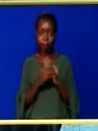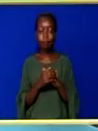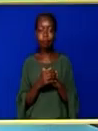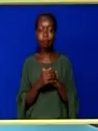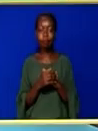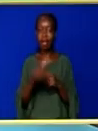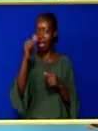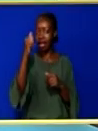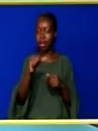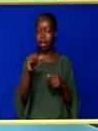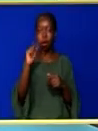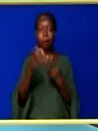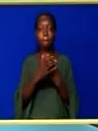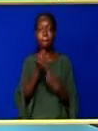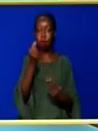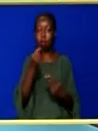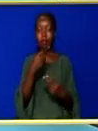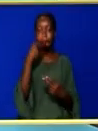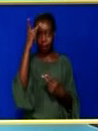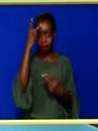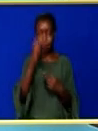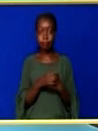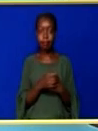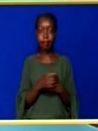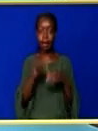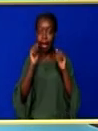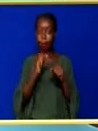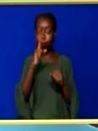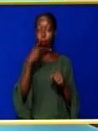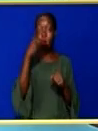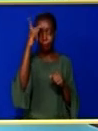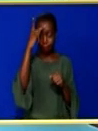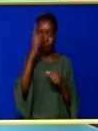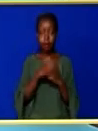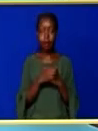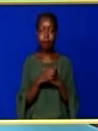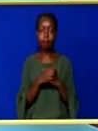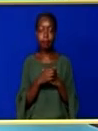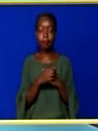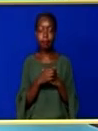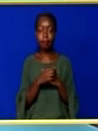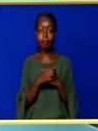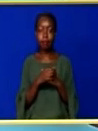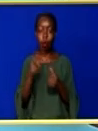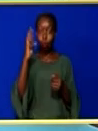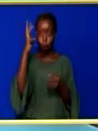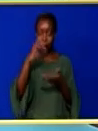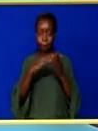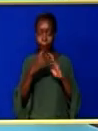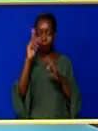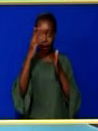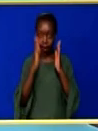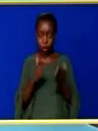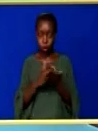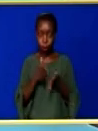is not a must, both of them. Oh, yes. Okay. So if your father is a Kenyan citizen, your mother could be a foreigner, automatically you will be a Kenyan citizen by birth.